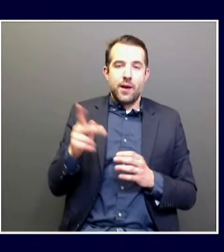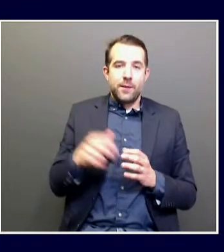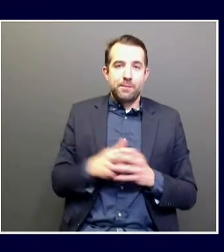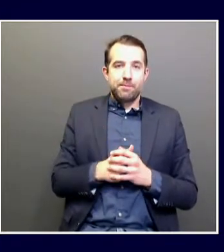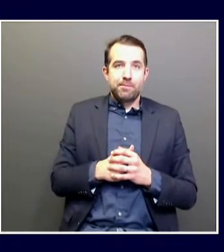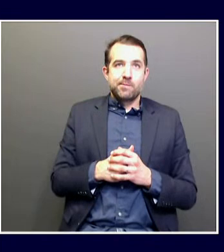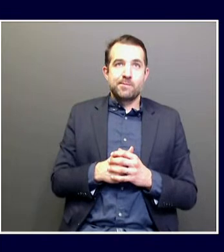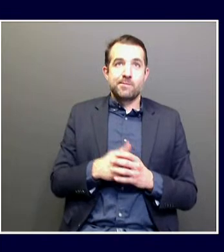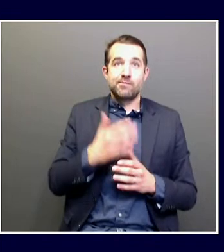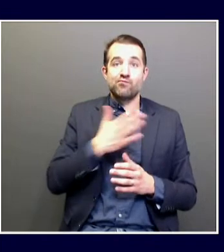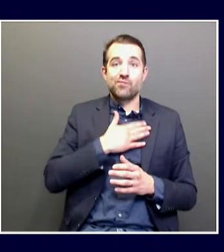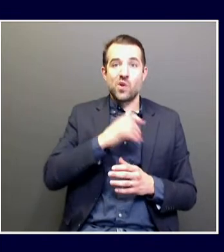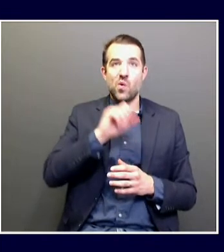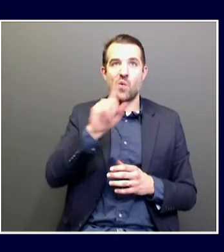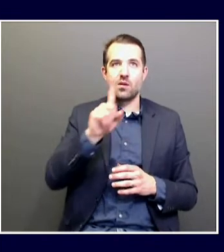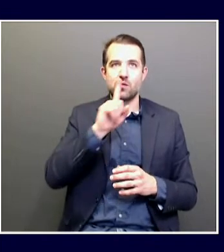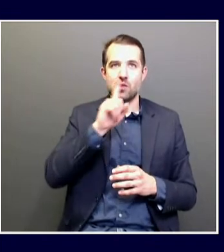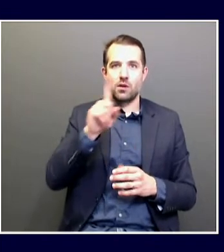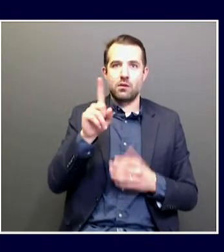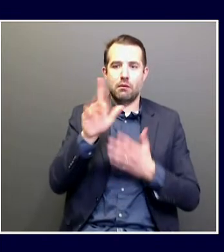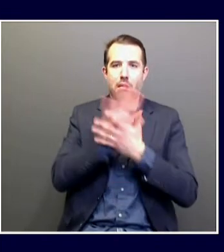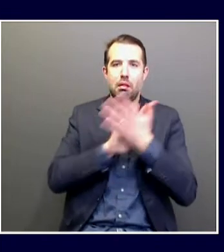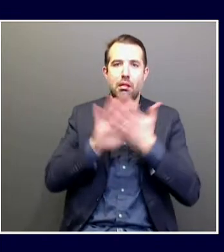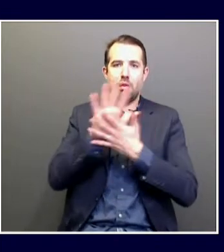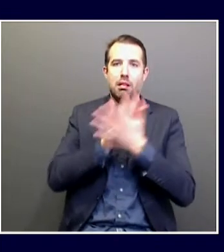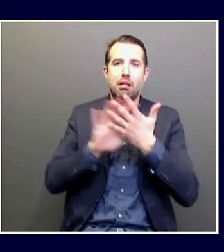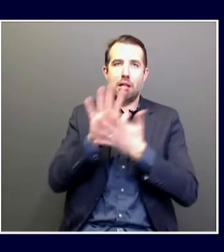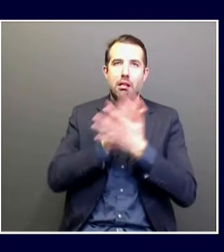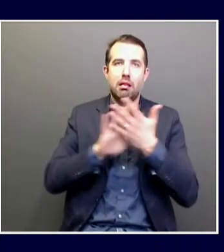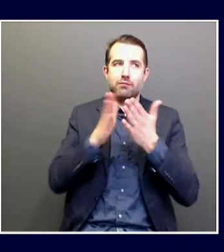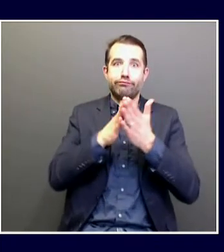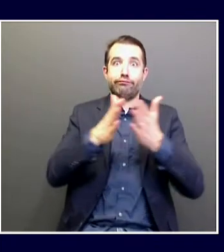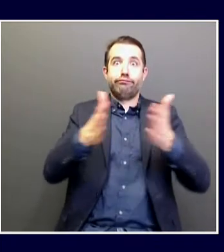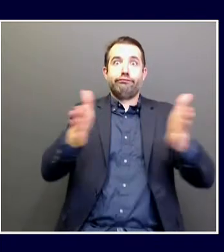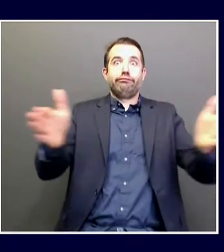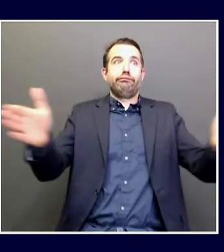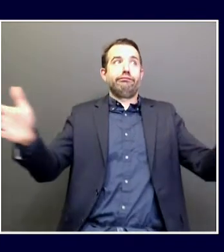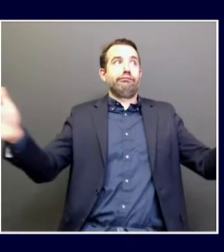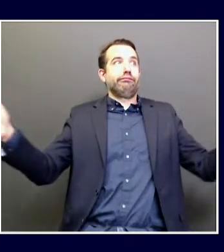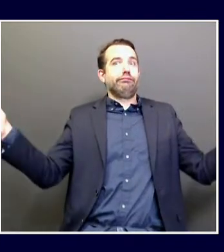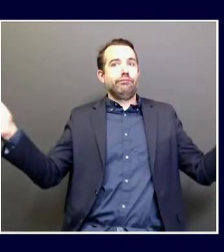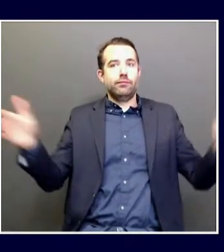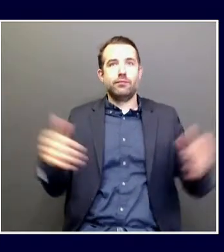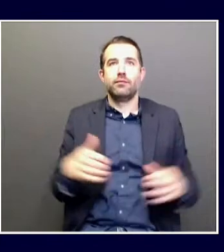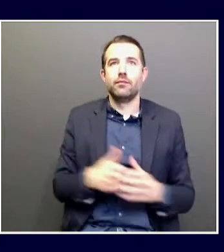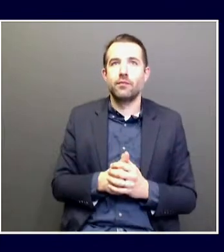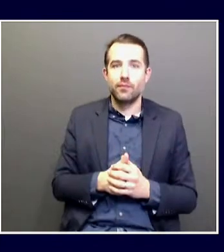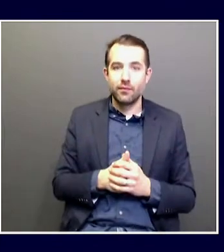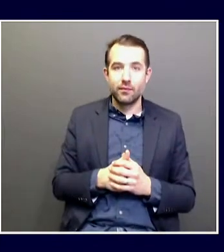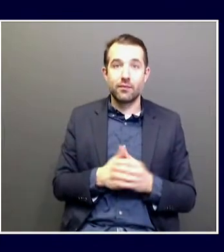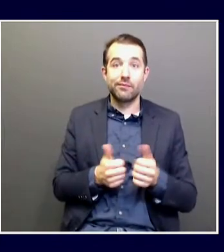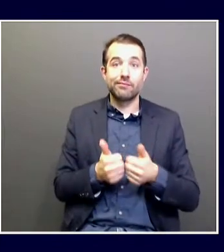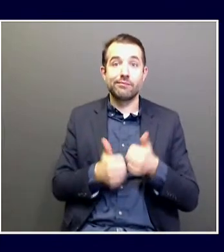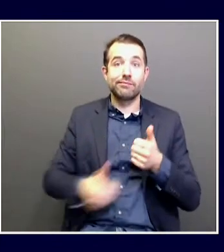broad question for you. The Director General of the WHO said earlier this week